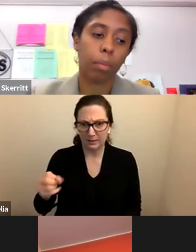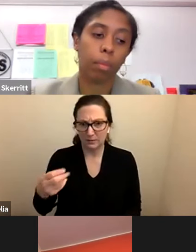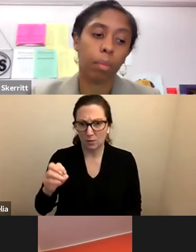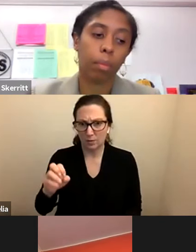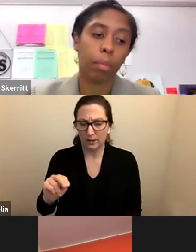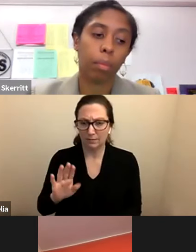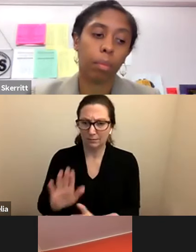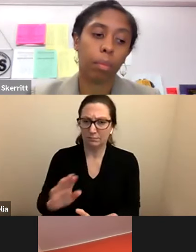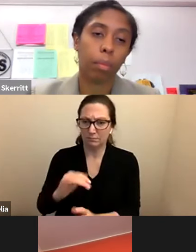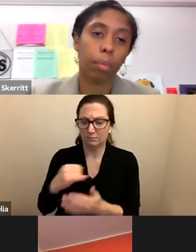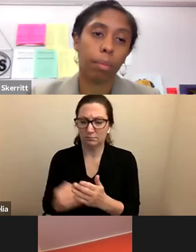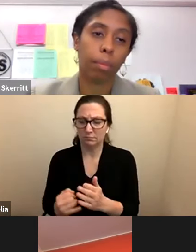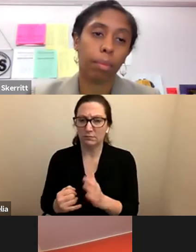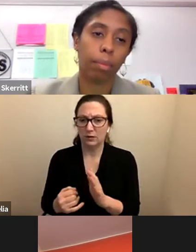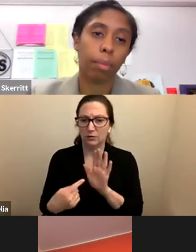2.